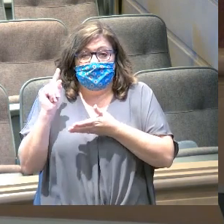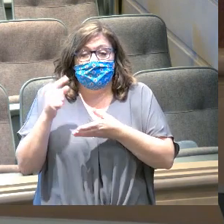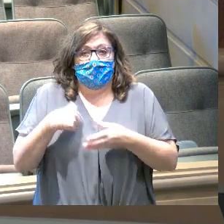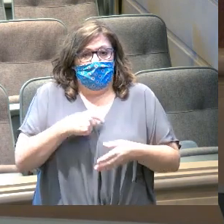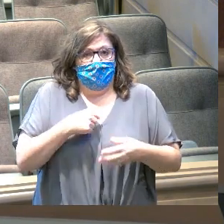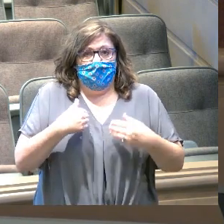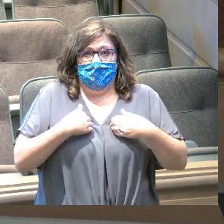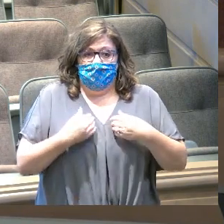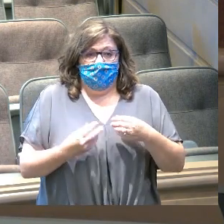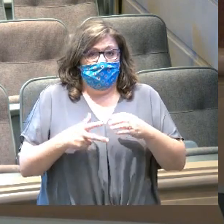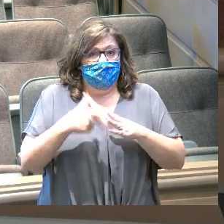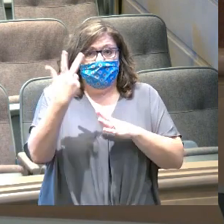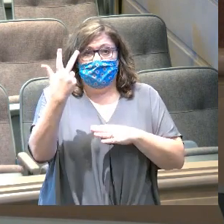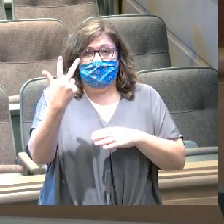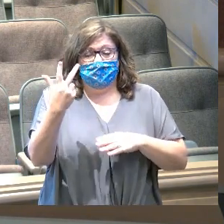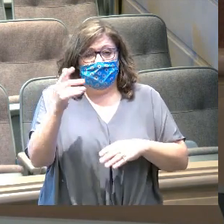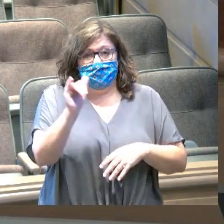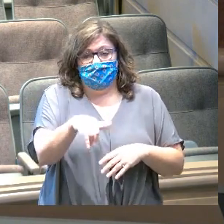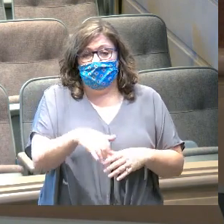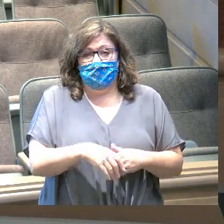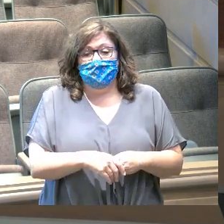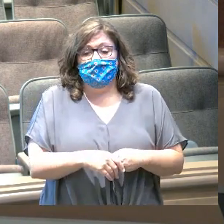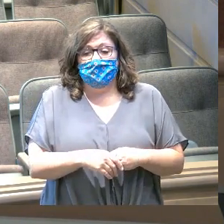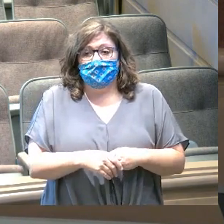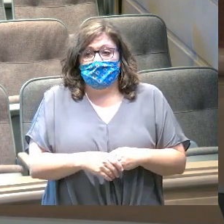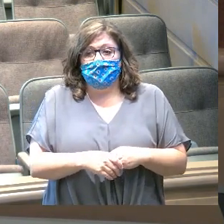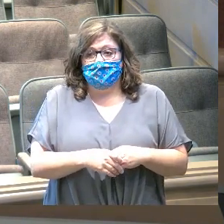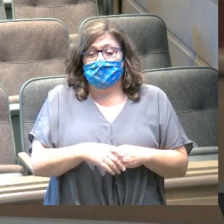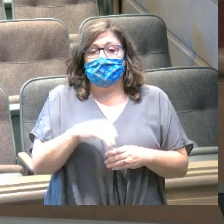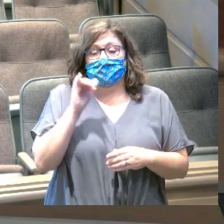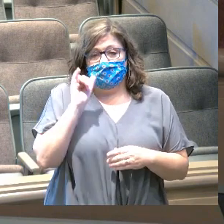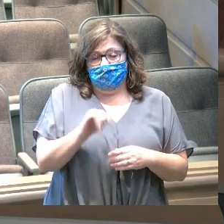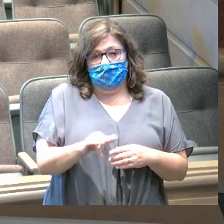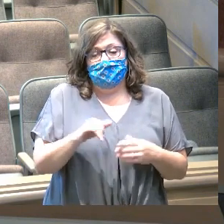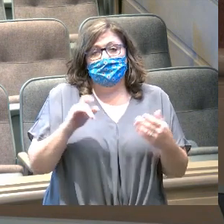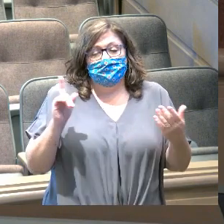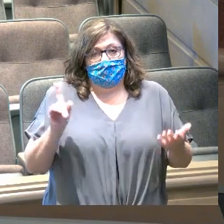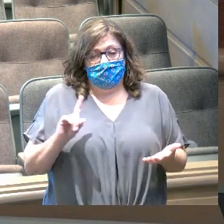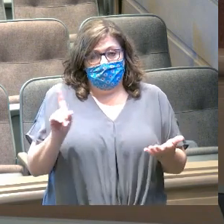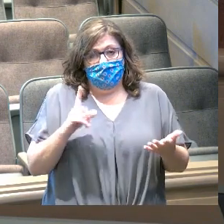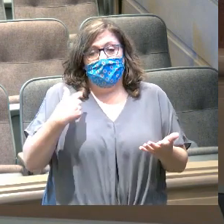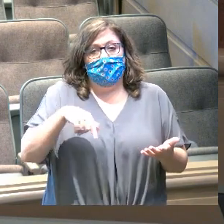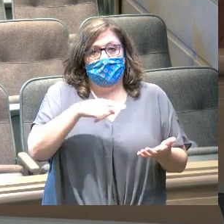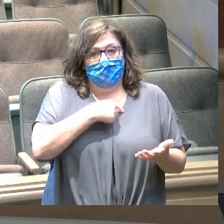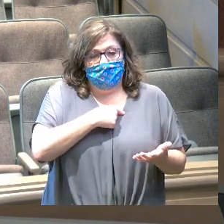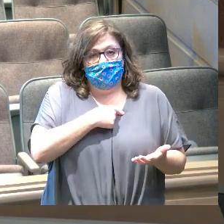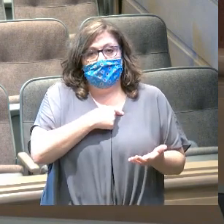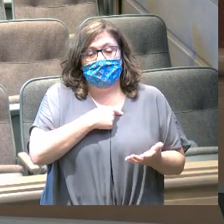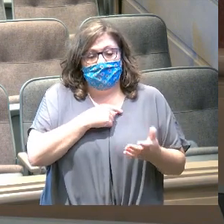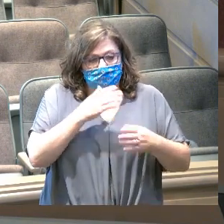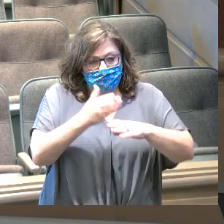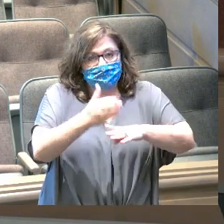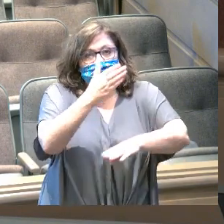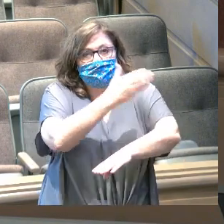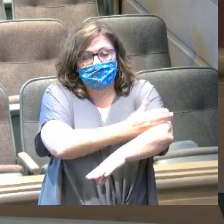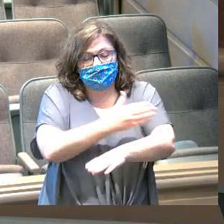3 times that many COVID patients, you see where we have made remarkable